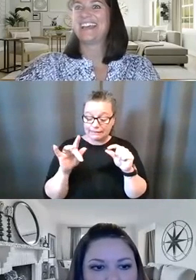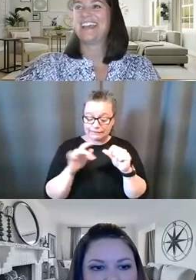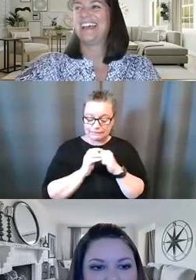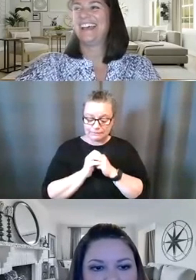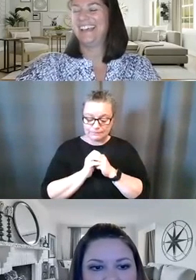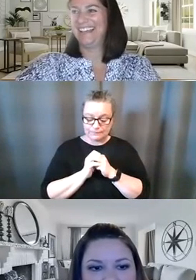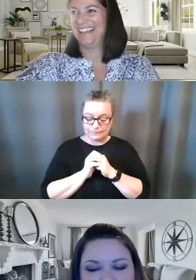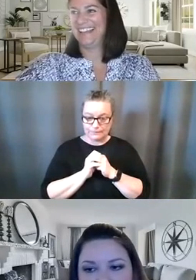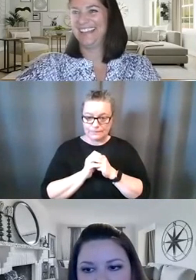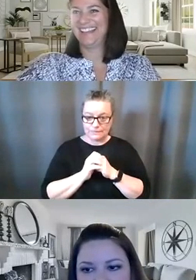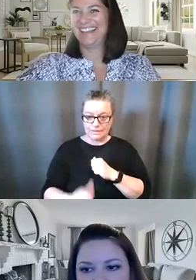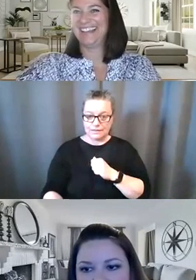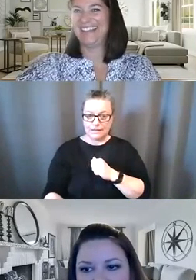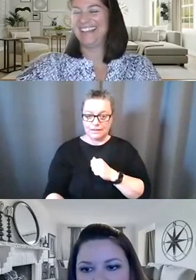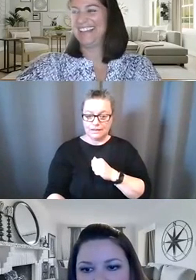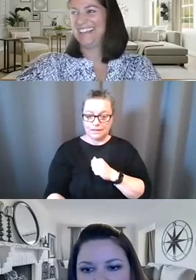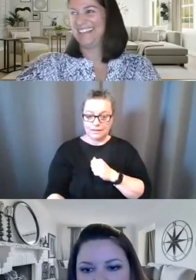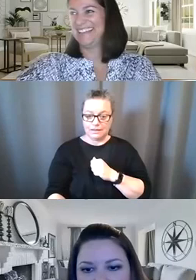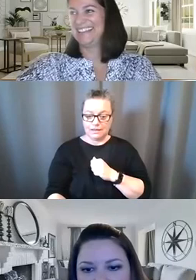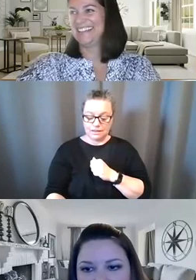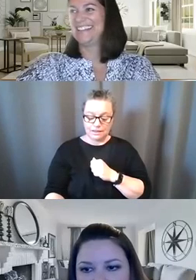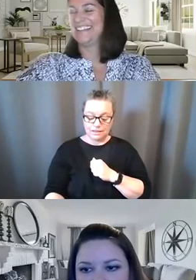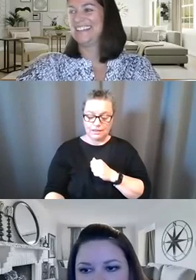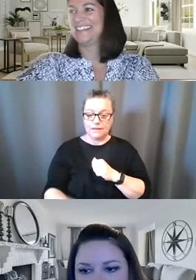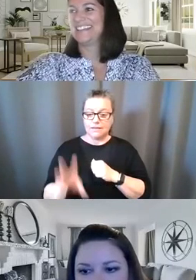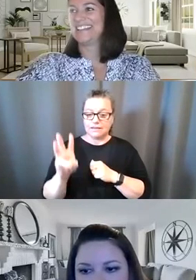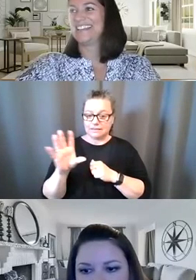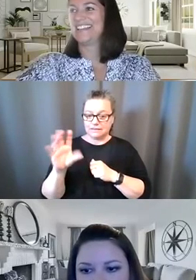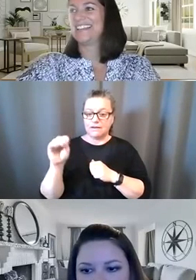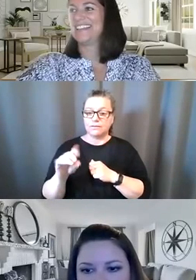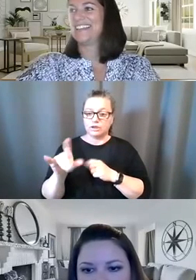Going with the 65% and the impact to clients.